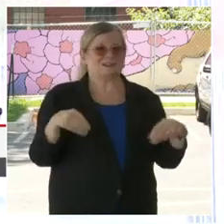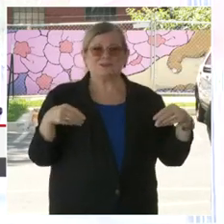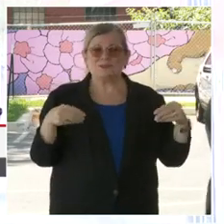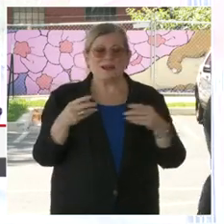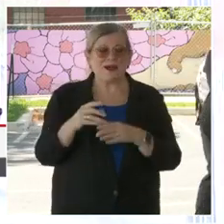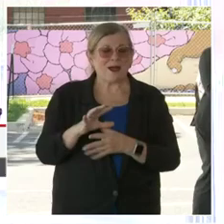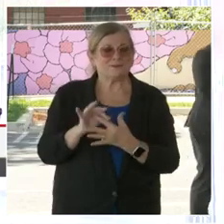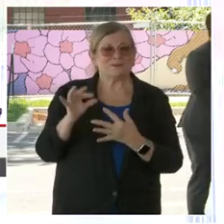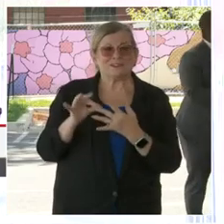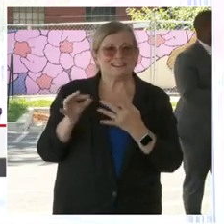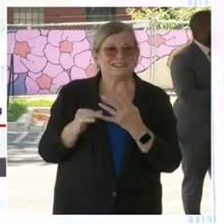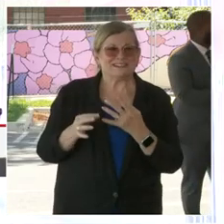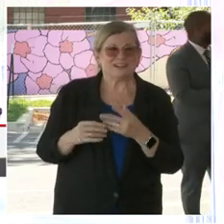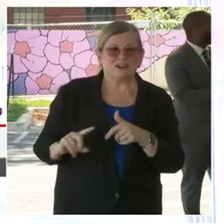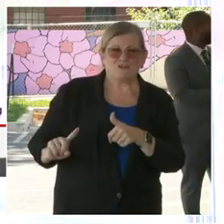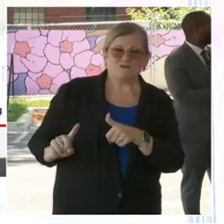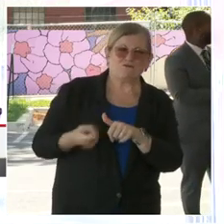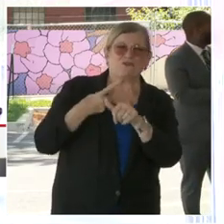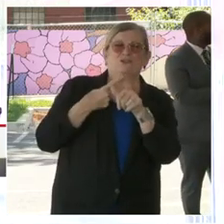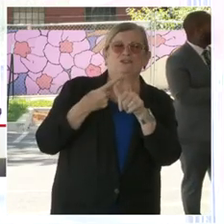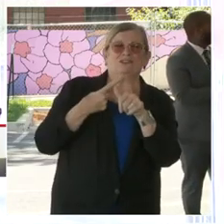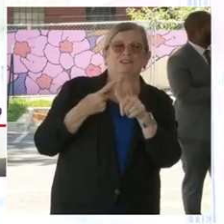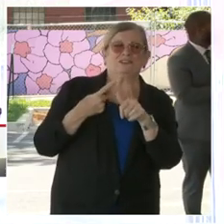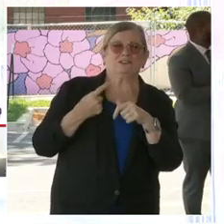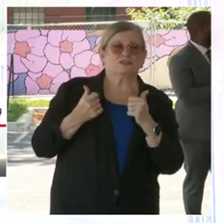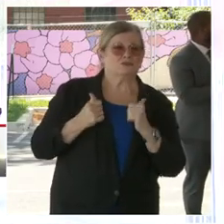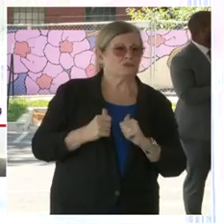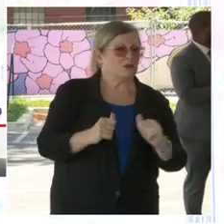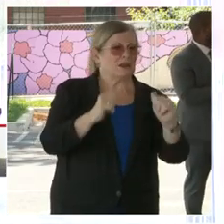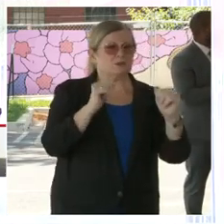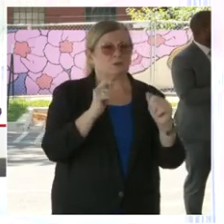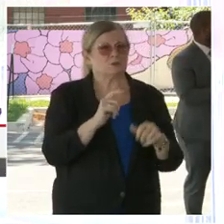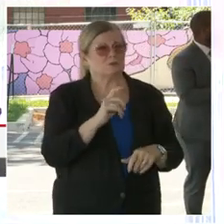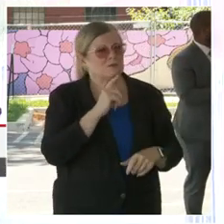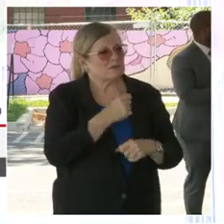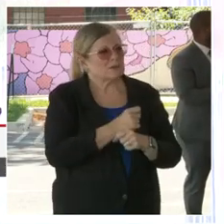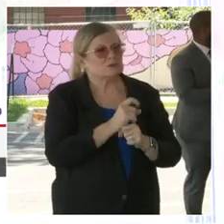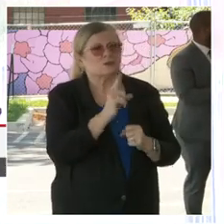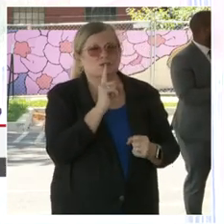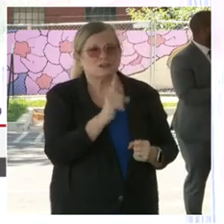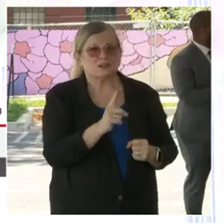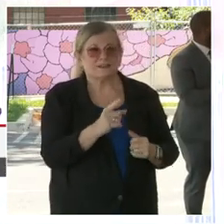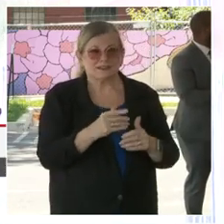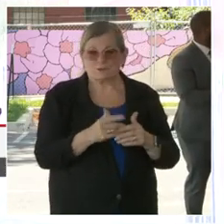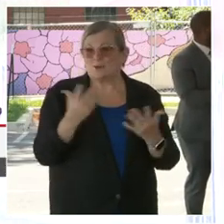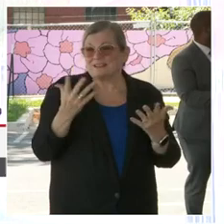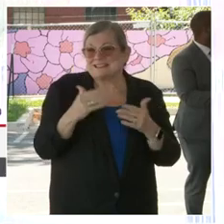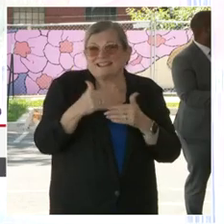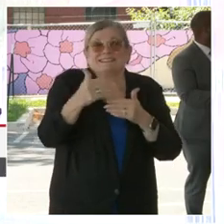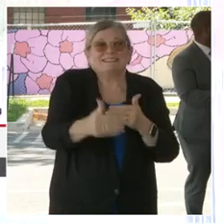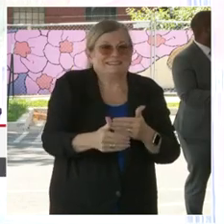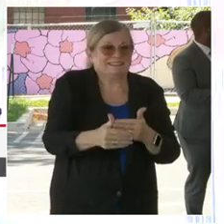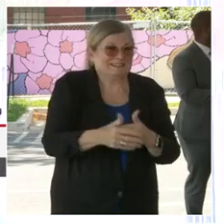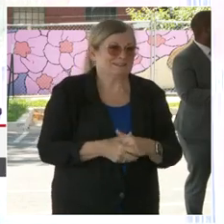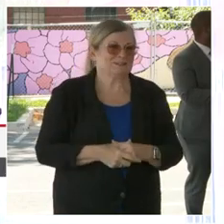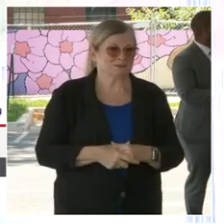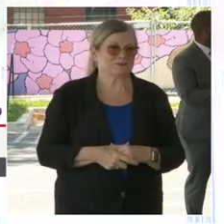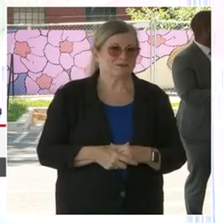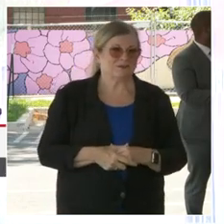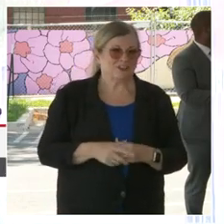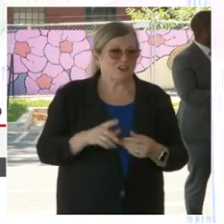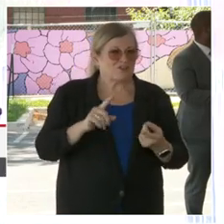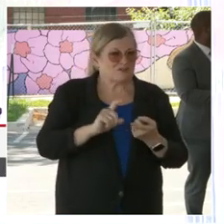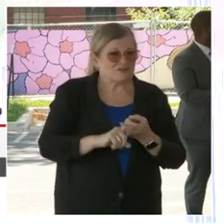first in to help seed what comes next. So our friends at Red Brick and